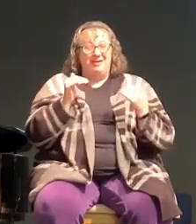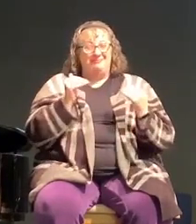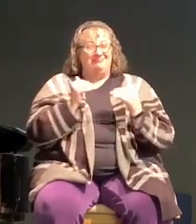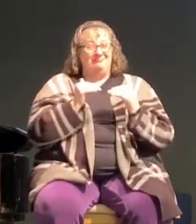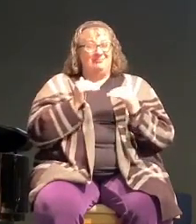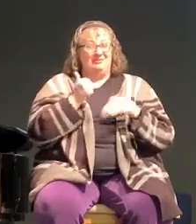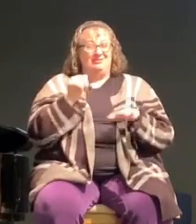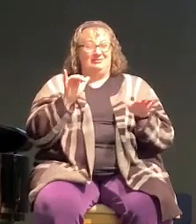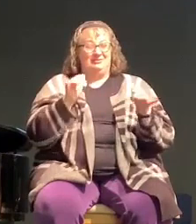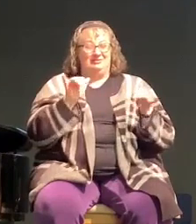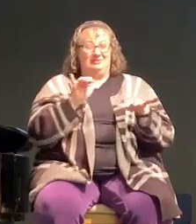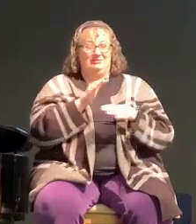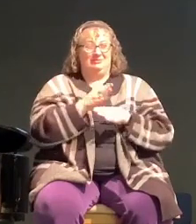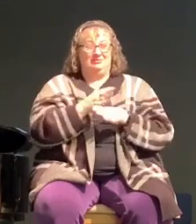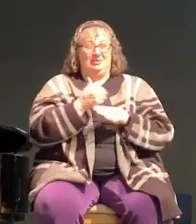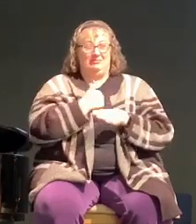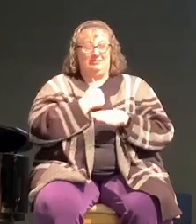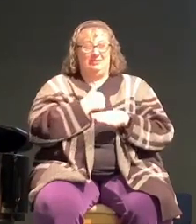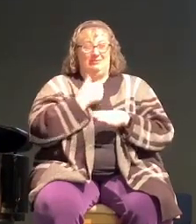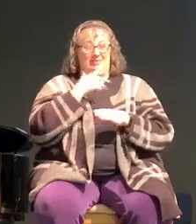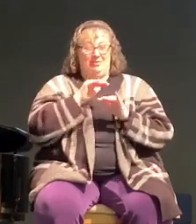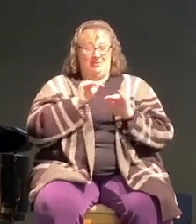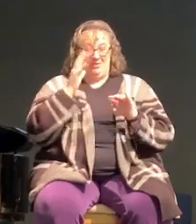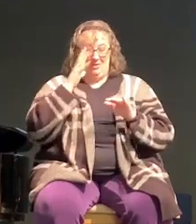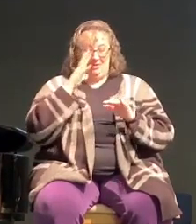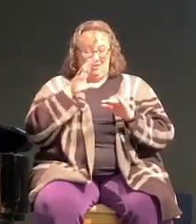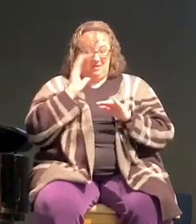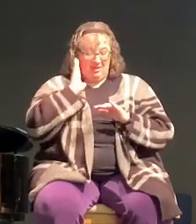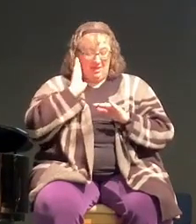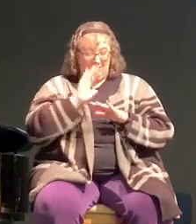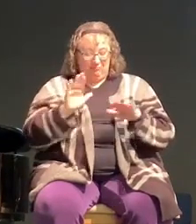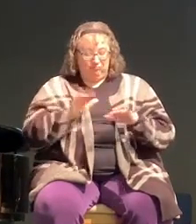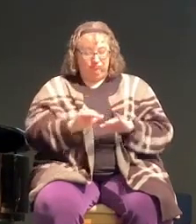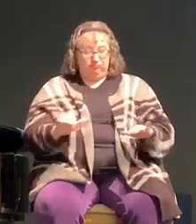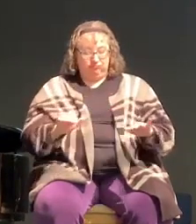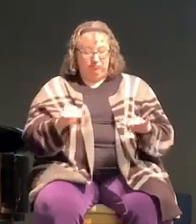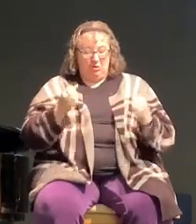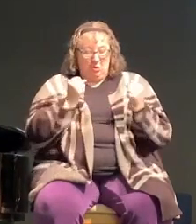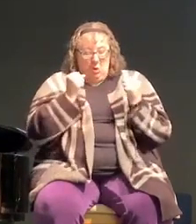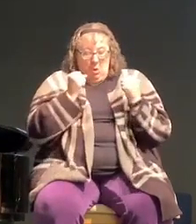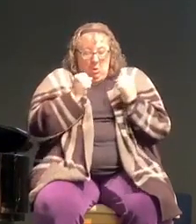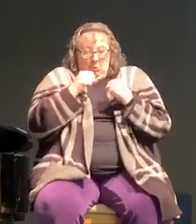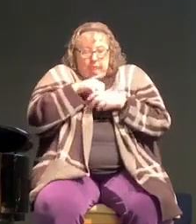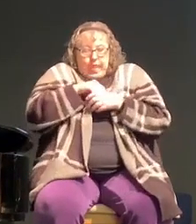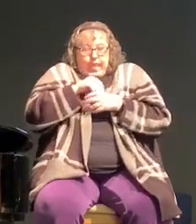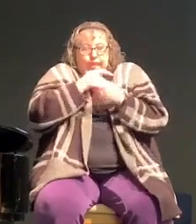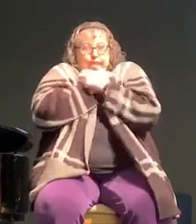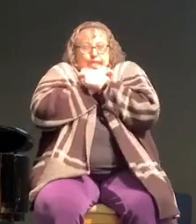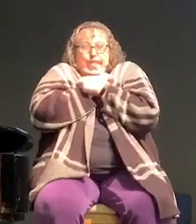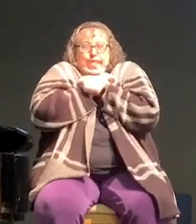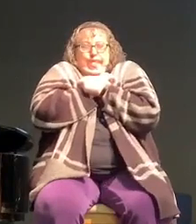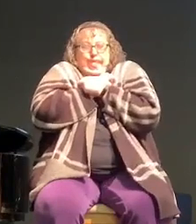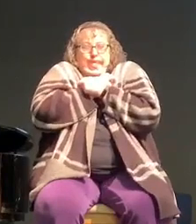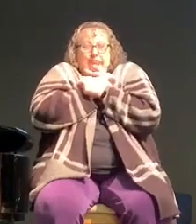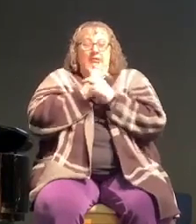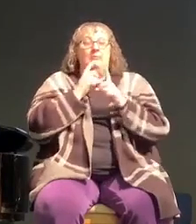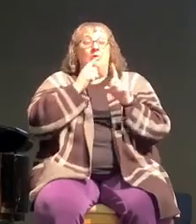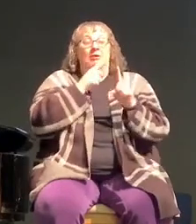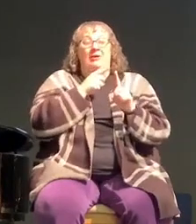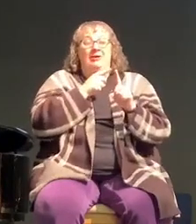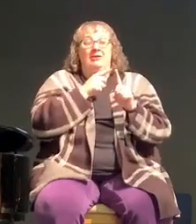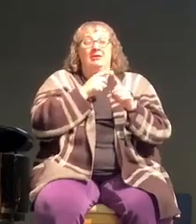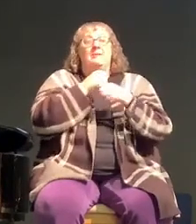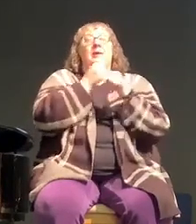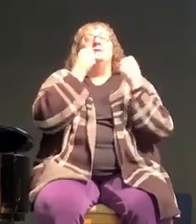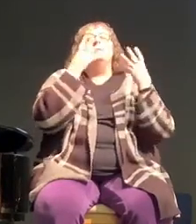of camping, and when you lay directly on that ground, that cold just gets right up into your bones. And so the point of this is to make